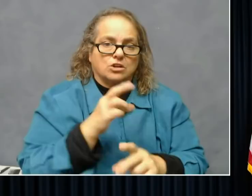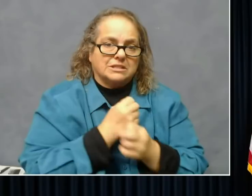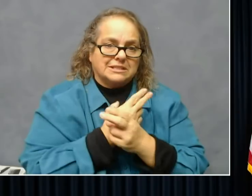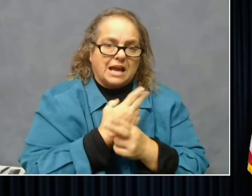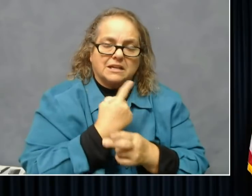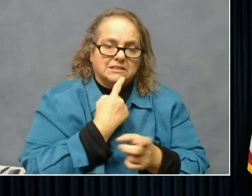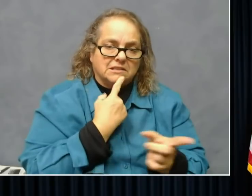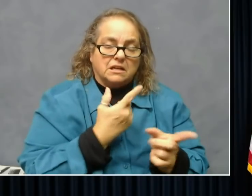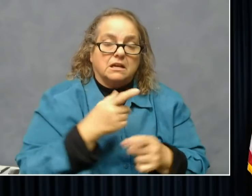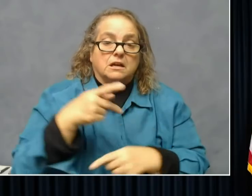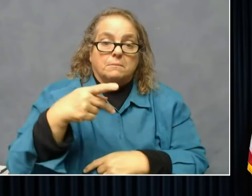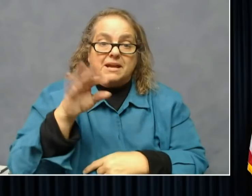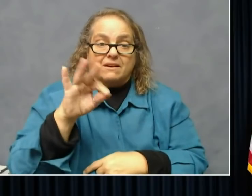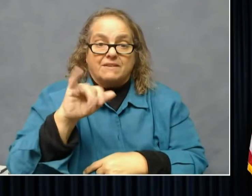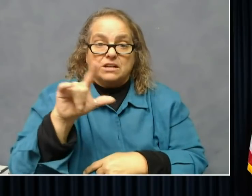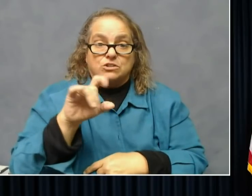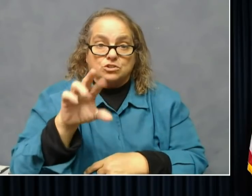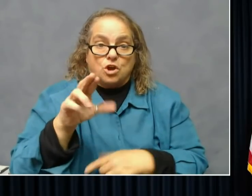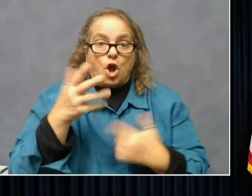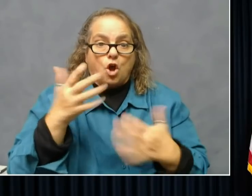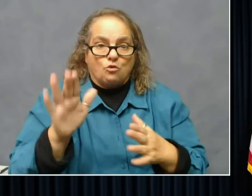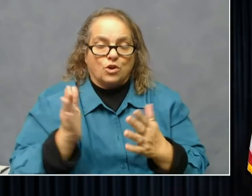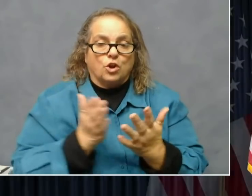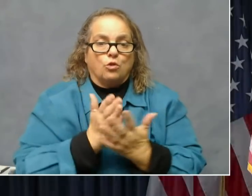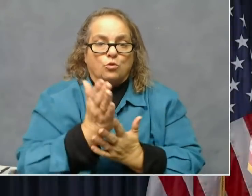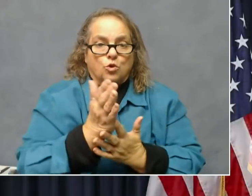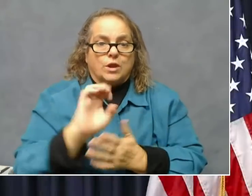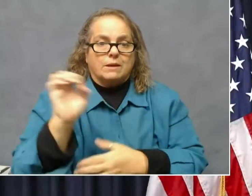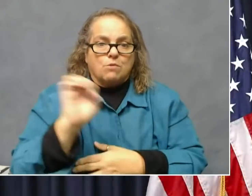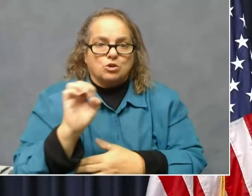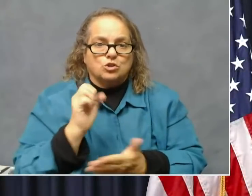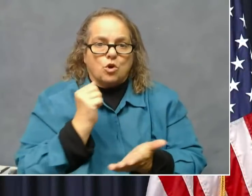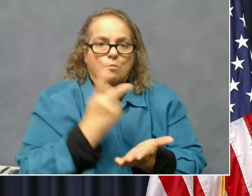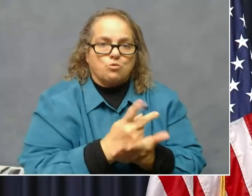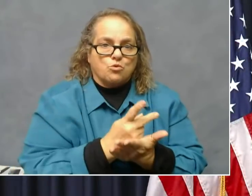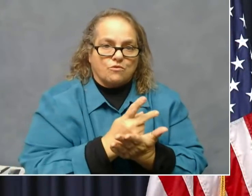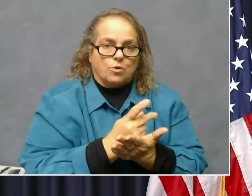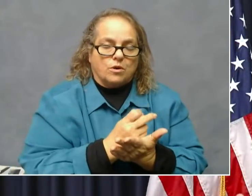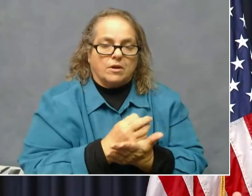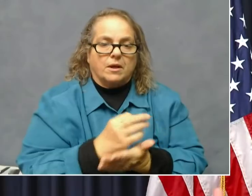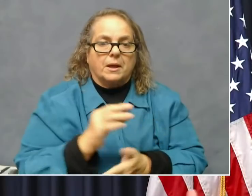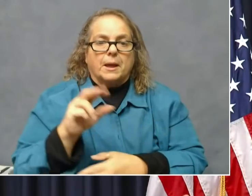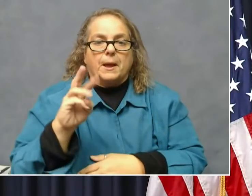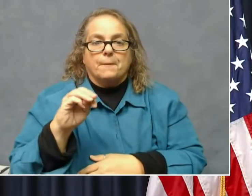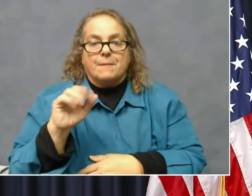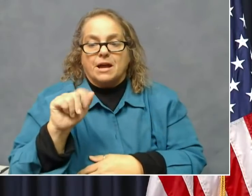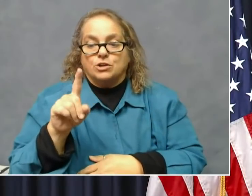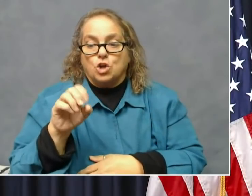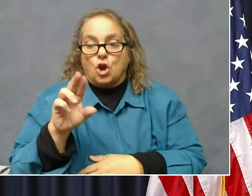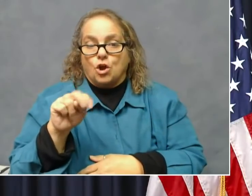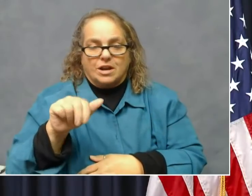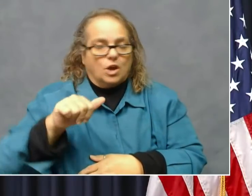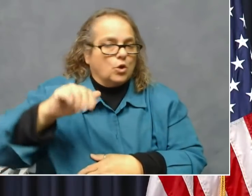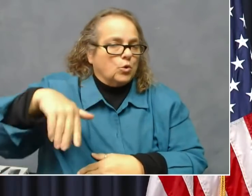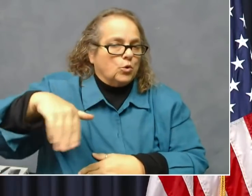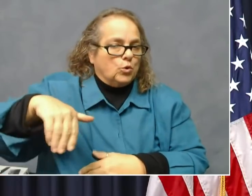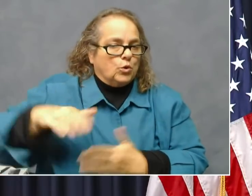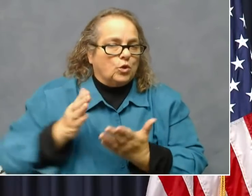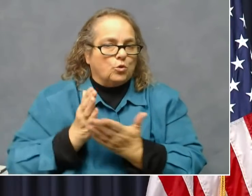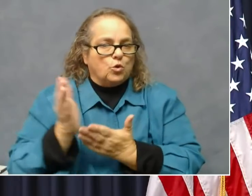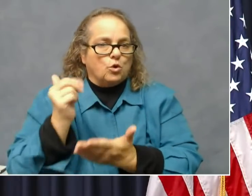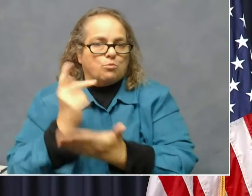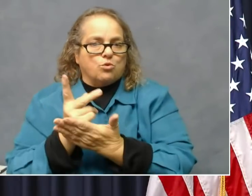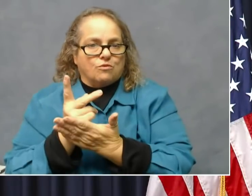been through the emergency approval process. Moderna hasn't gotten through that yet. Provided it does, and